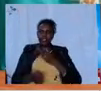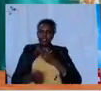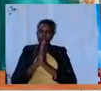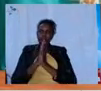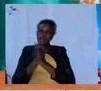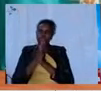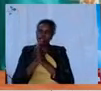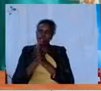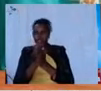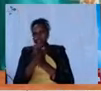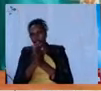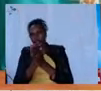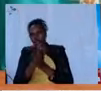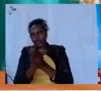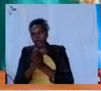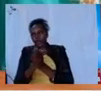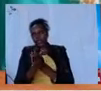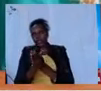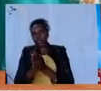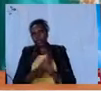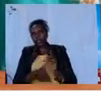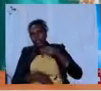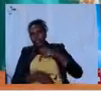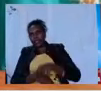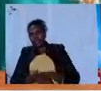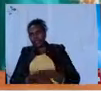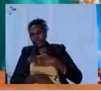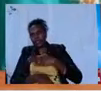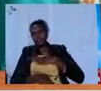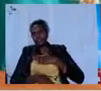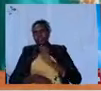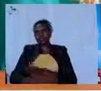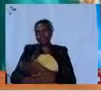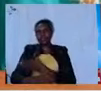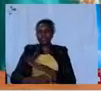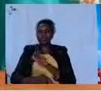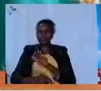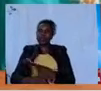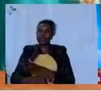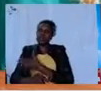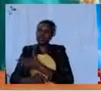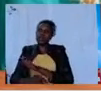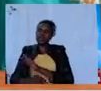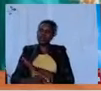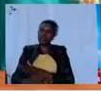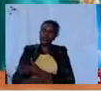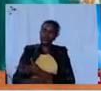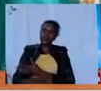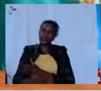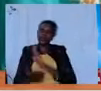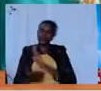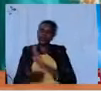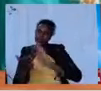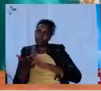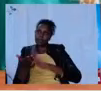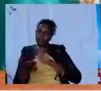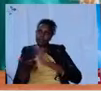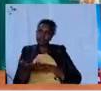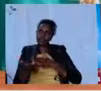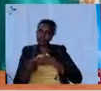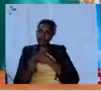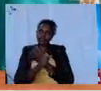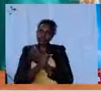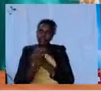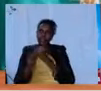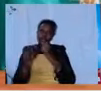This is my story. This is my song.